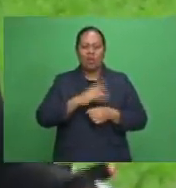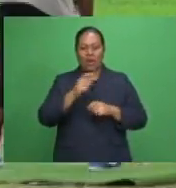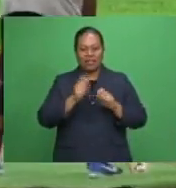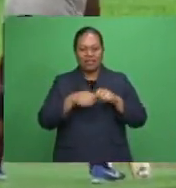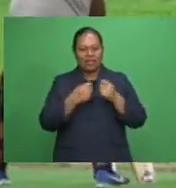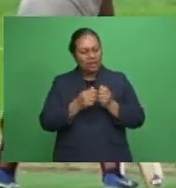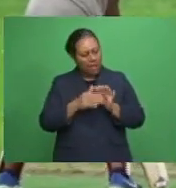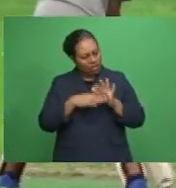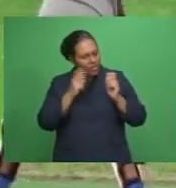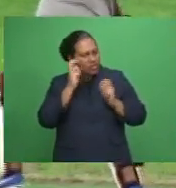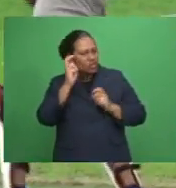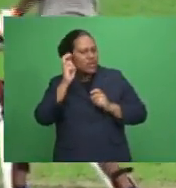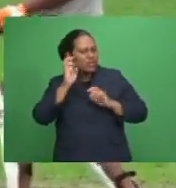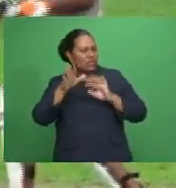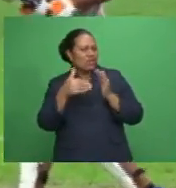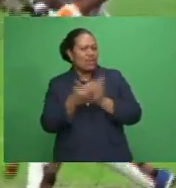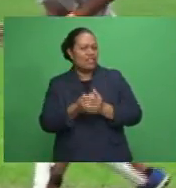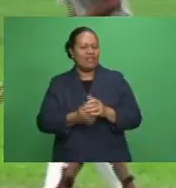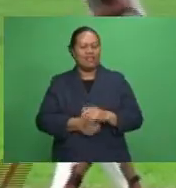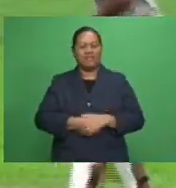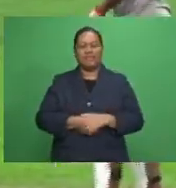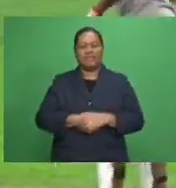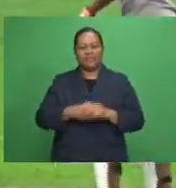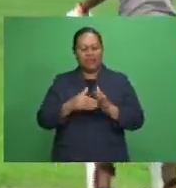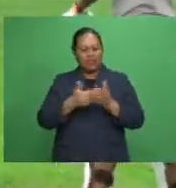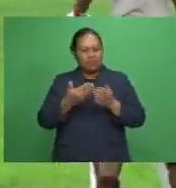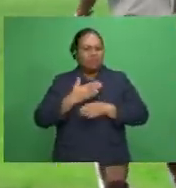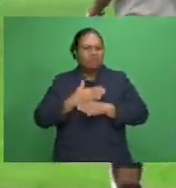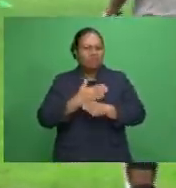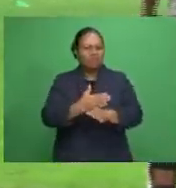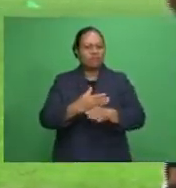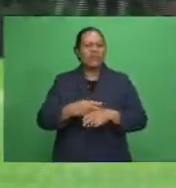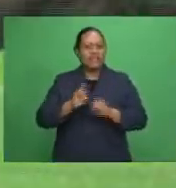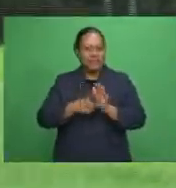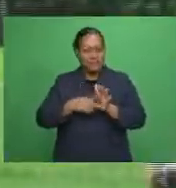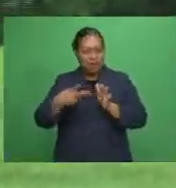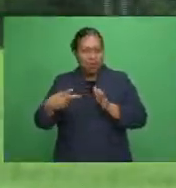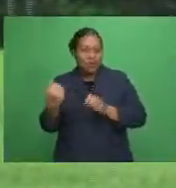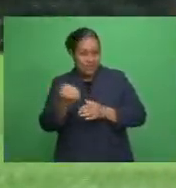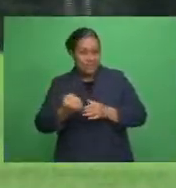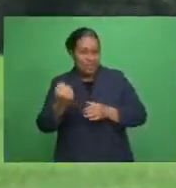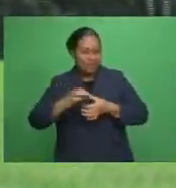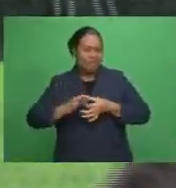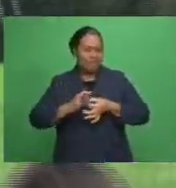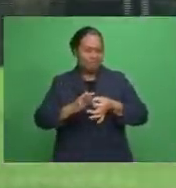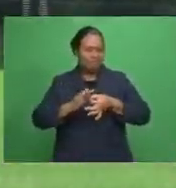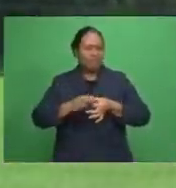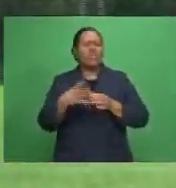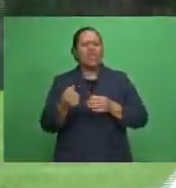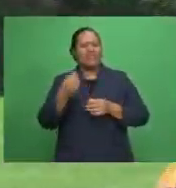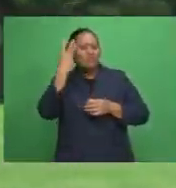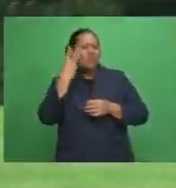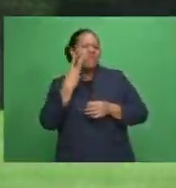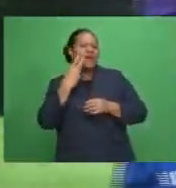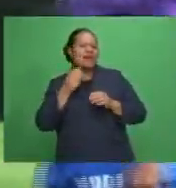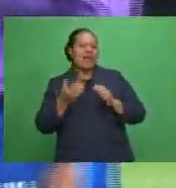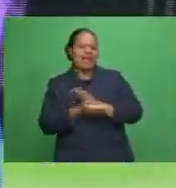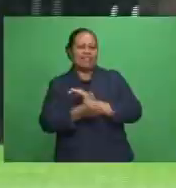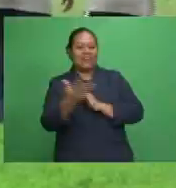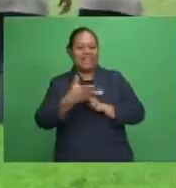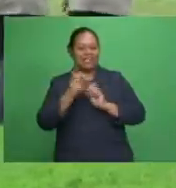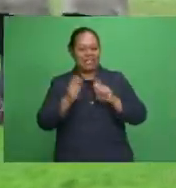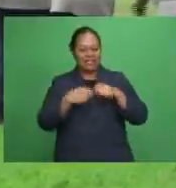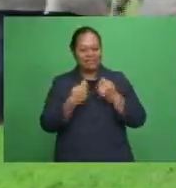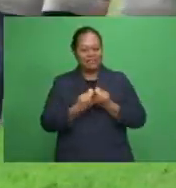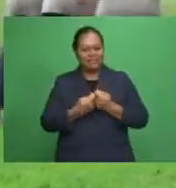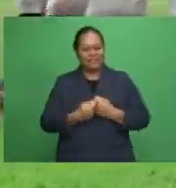together, but we're looking to work with our counterparts in Vanuatu and Samoa to have some under-19 women's games,